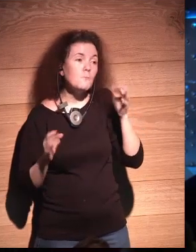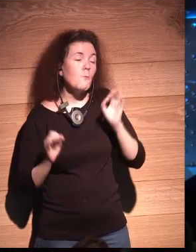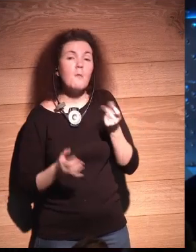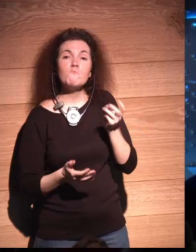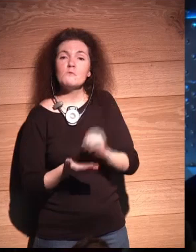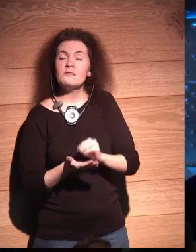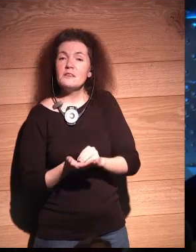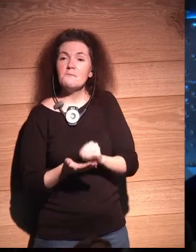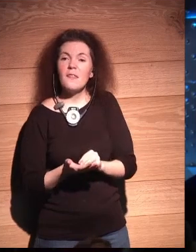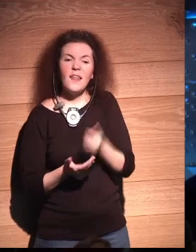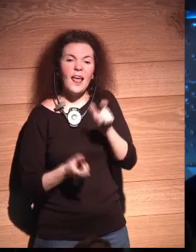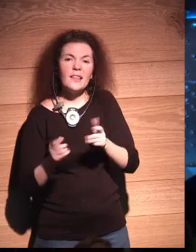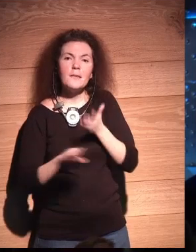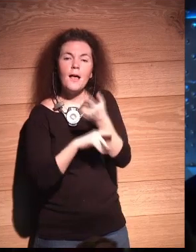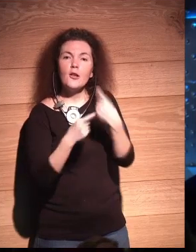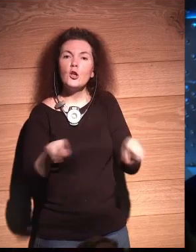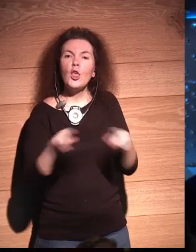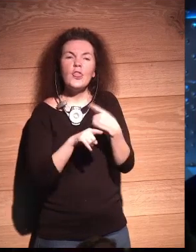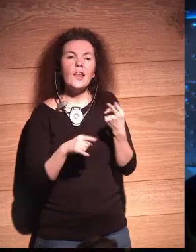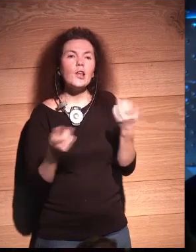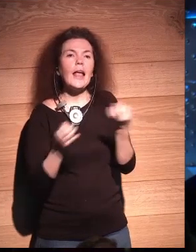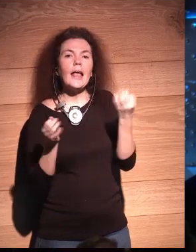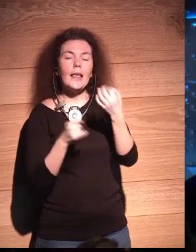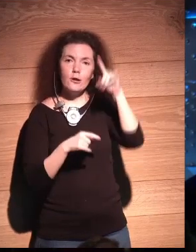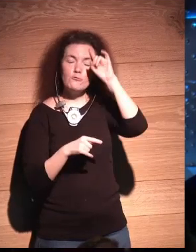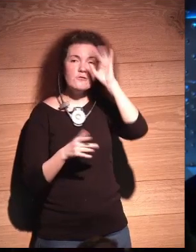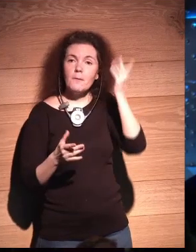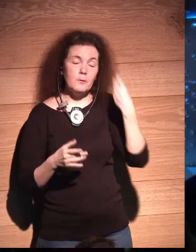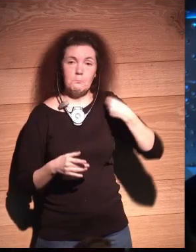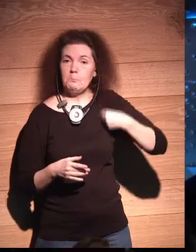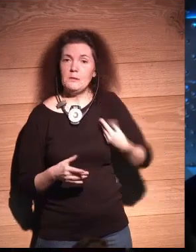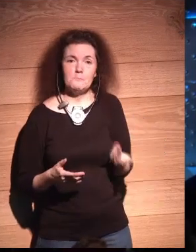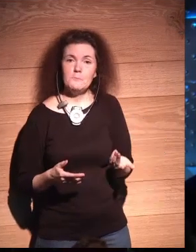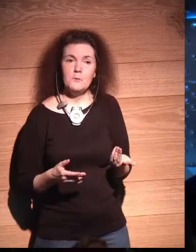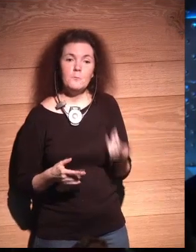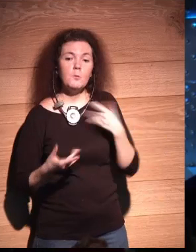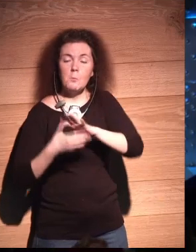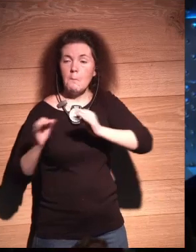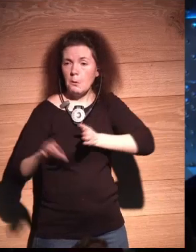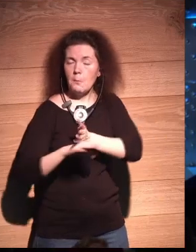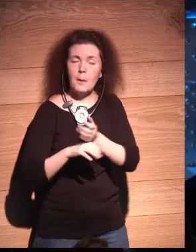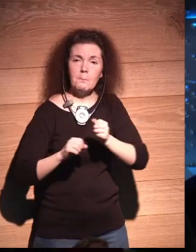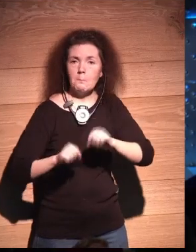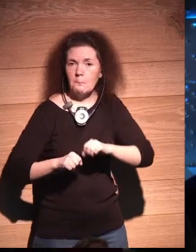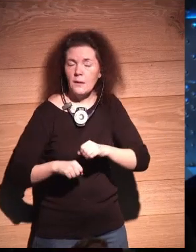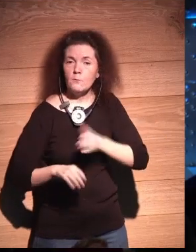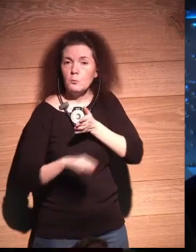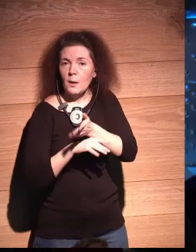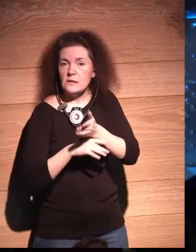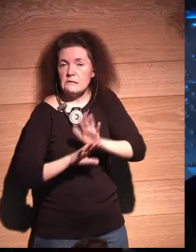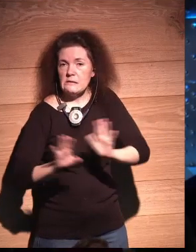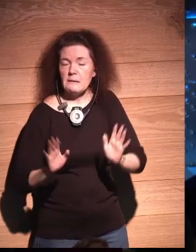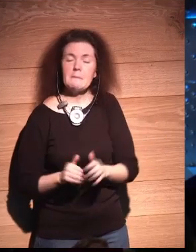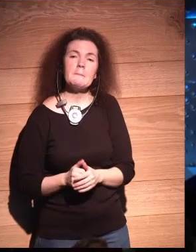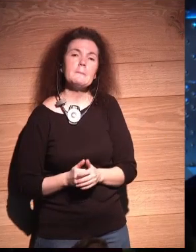either. They're just there because their friends said, you gotta go to this concert. You don't know why you're there. So they're just there. And